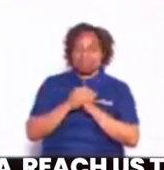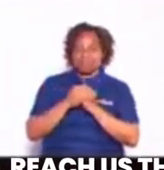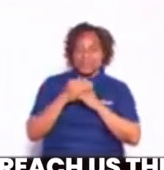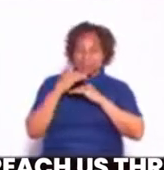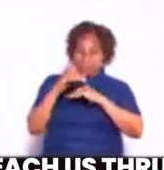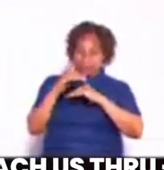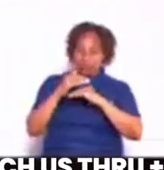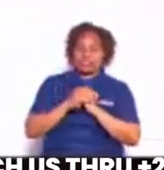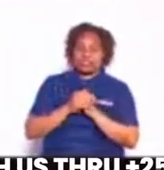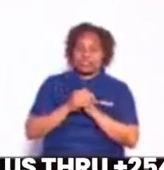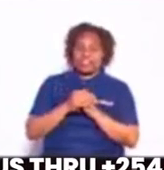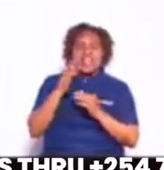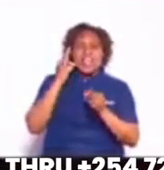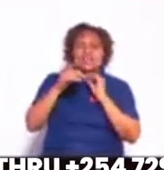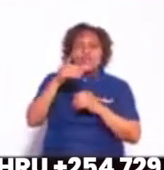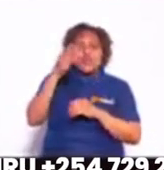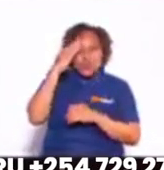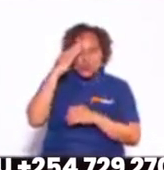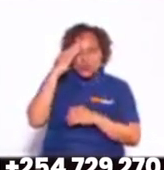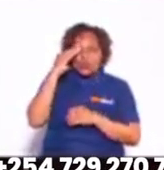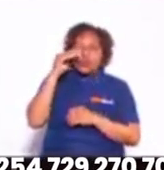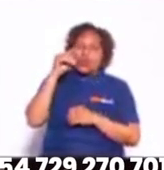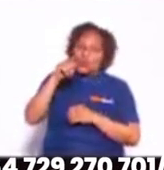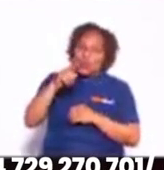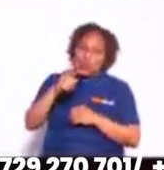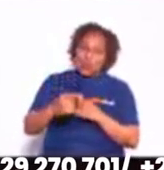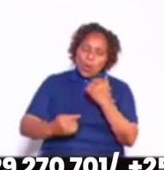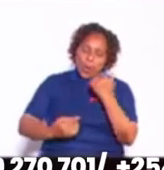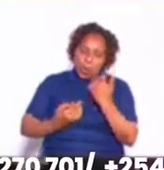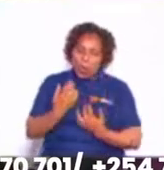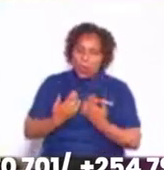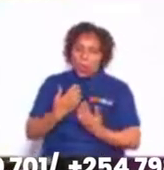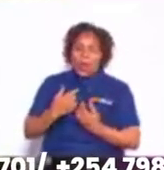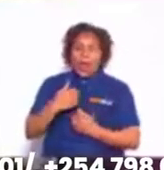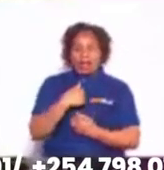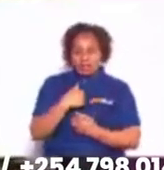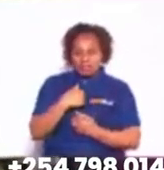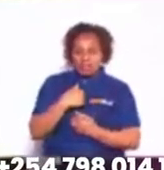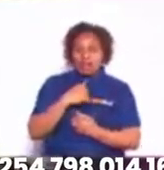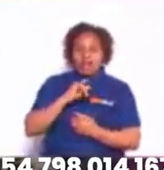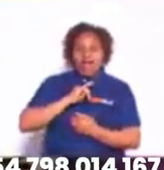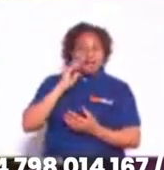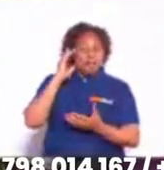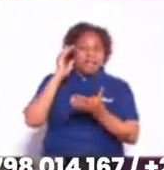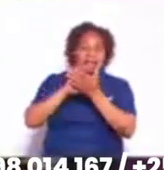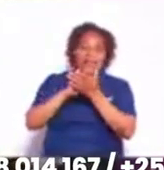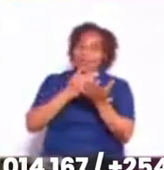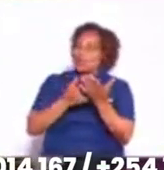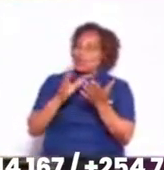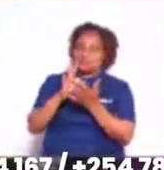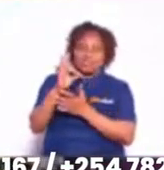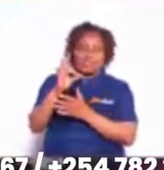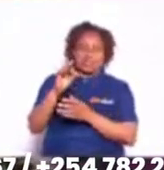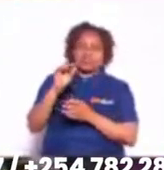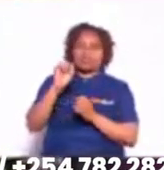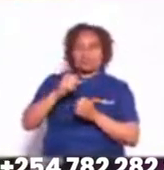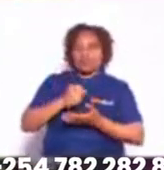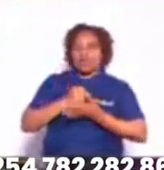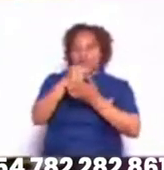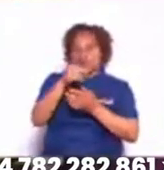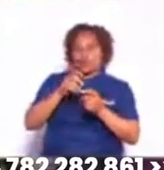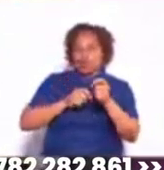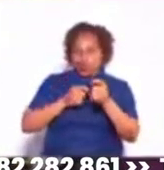If you know that you are hot-tempered, but I believe the Holy Spirit can help you to control that.